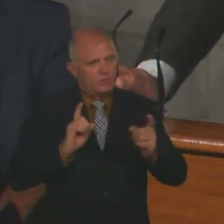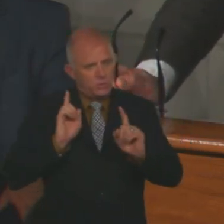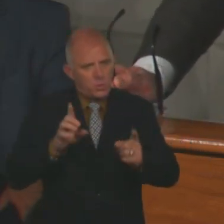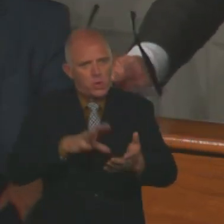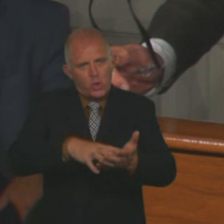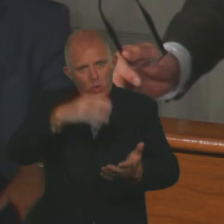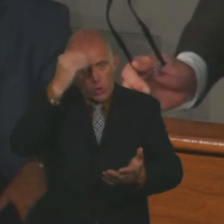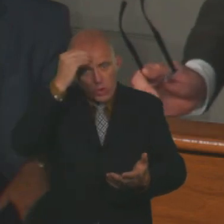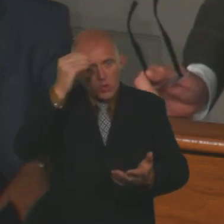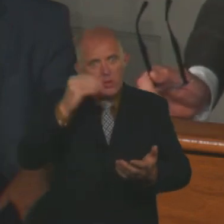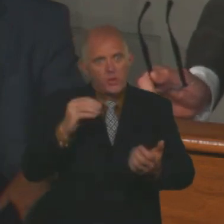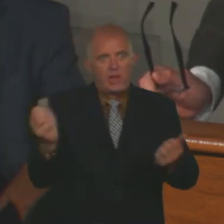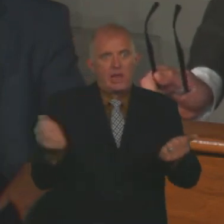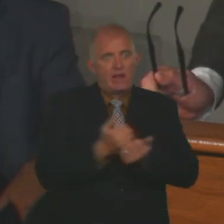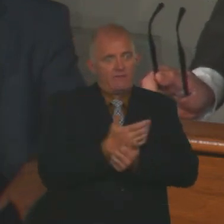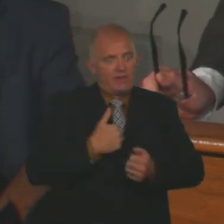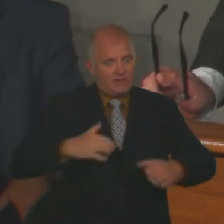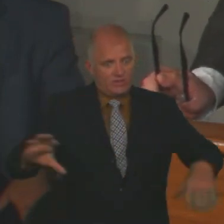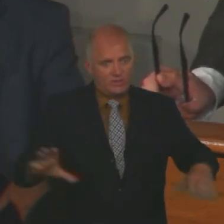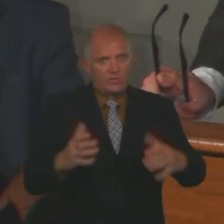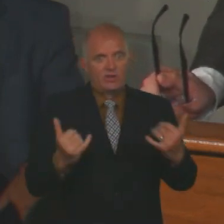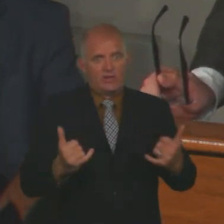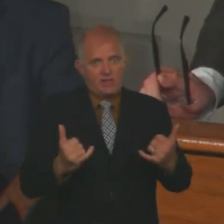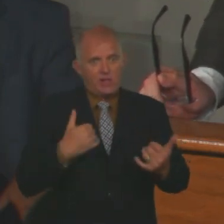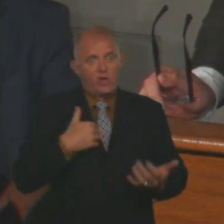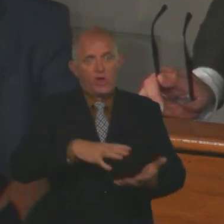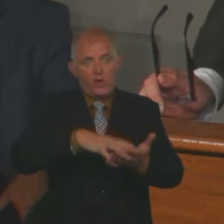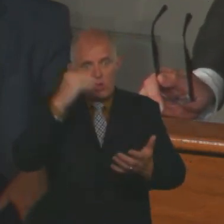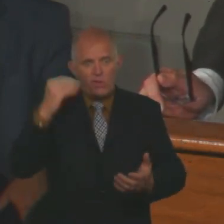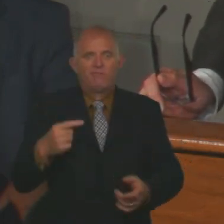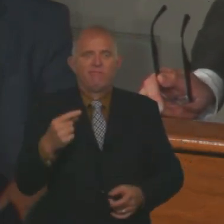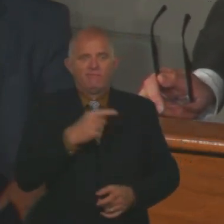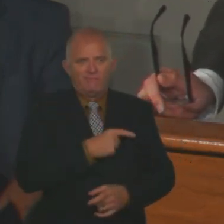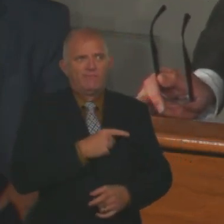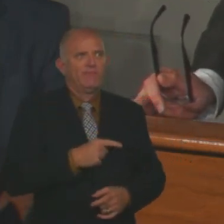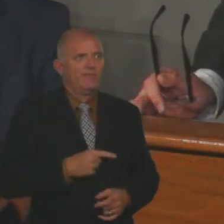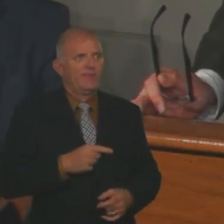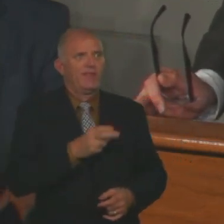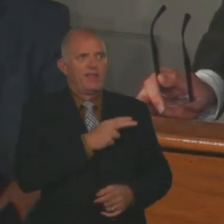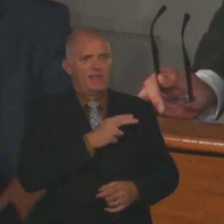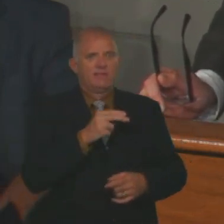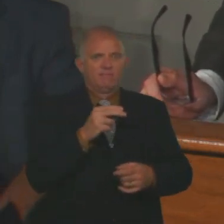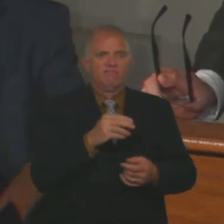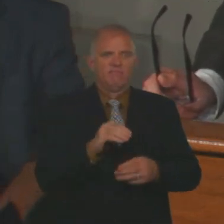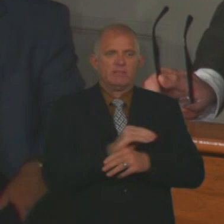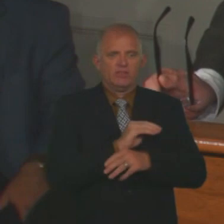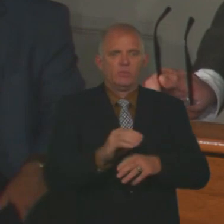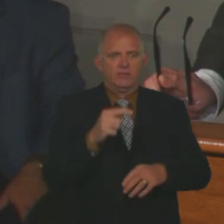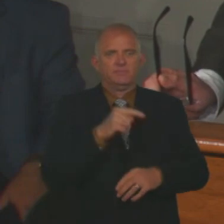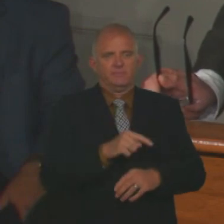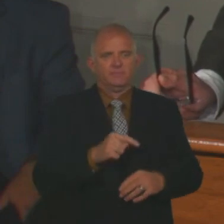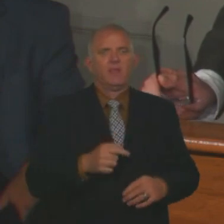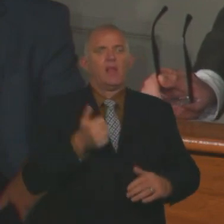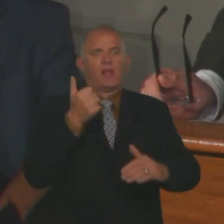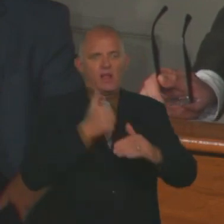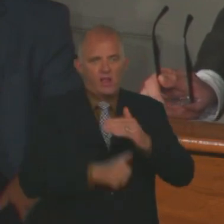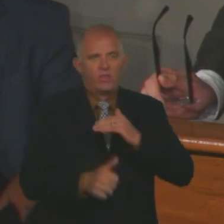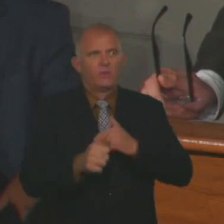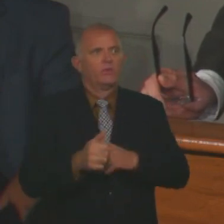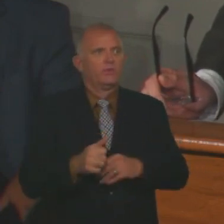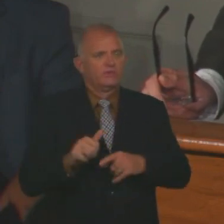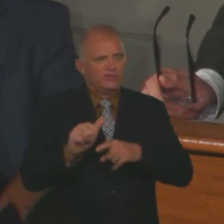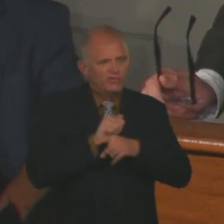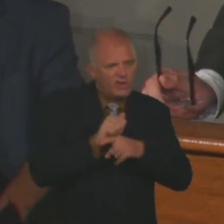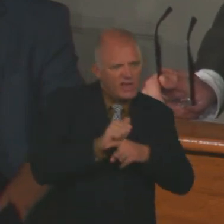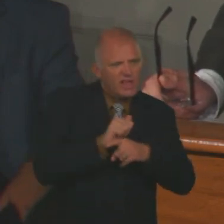Most everything I do today, I learned my early stages in the ministry of a bus ministry under the tutorage of great